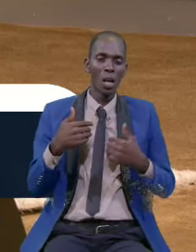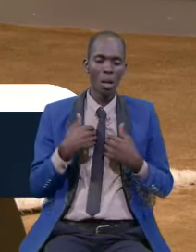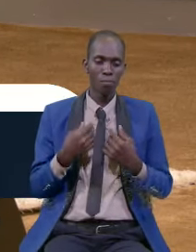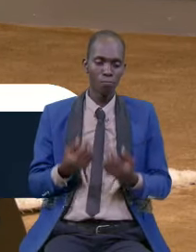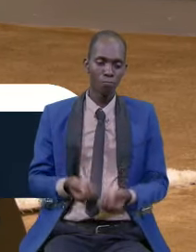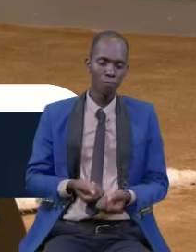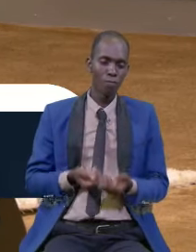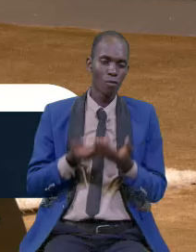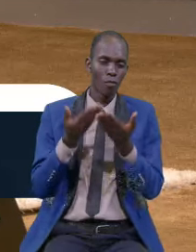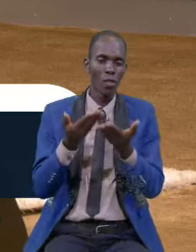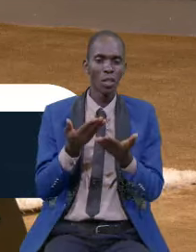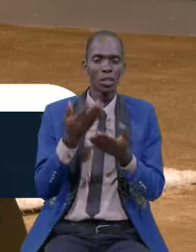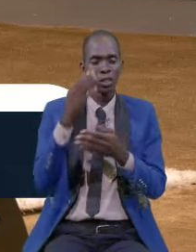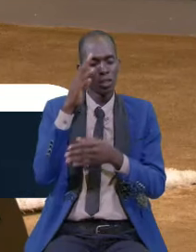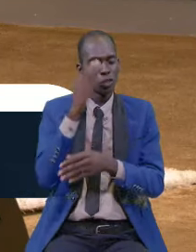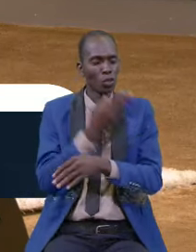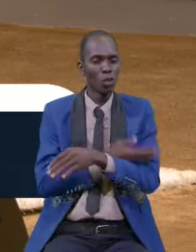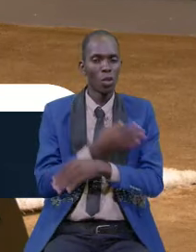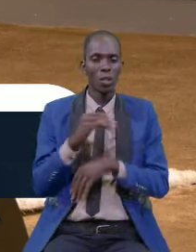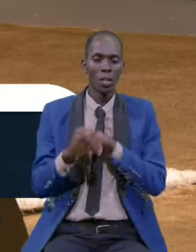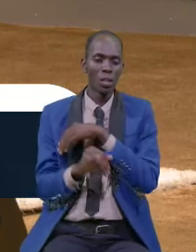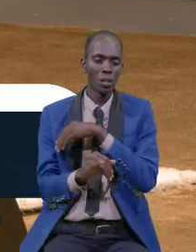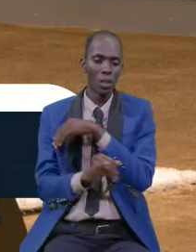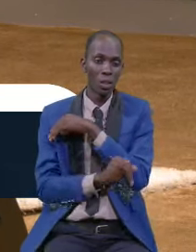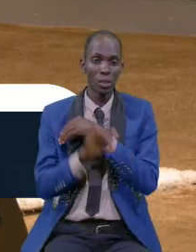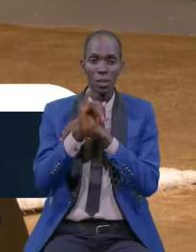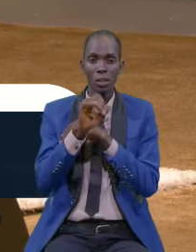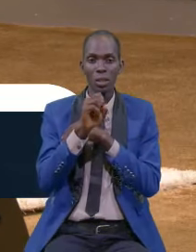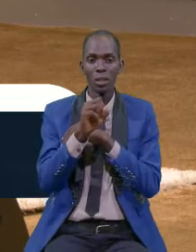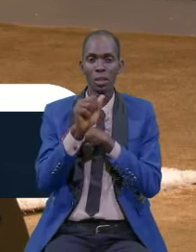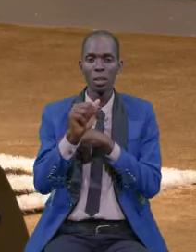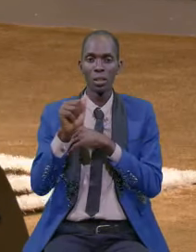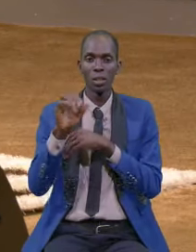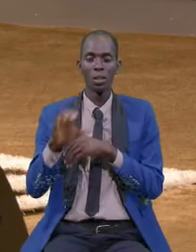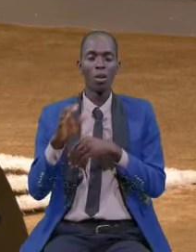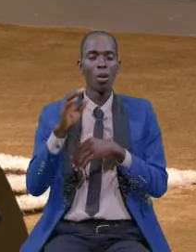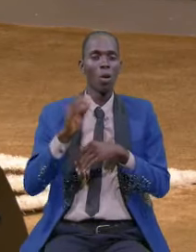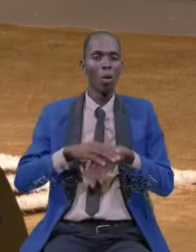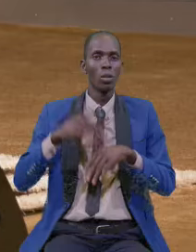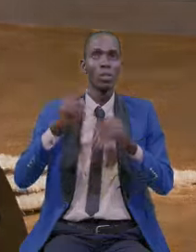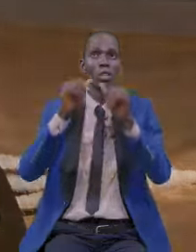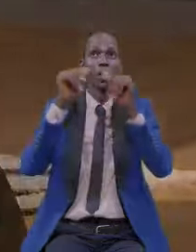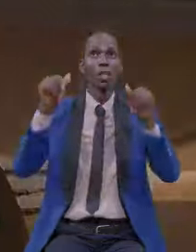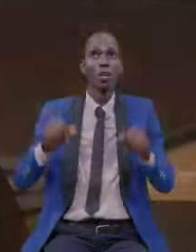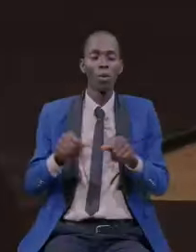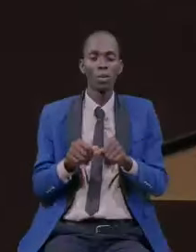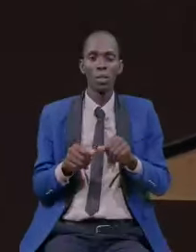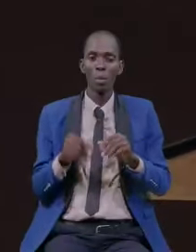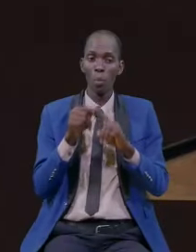son, upon the altar? Look at three things here. Number